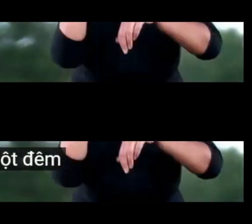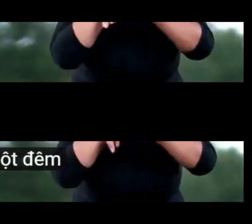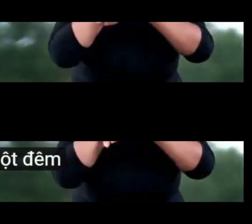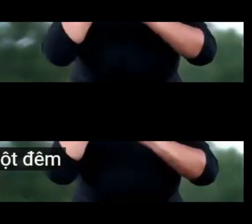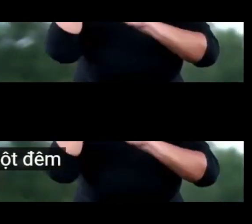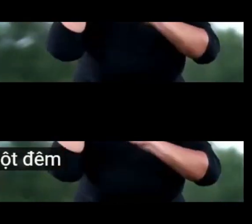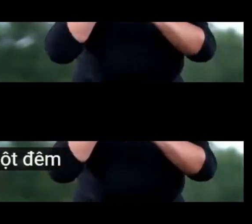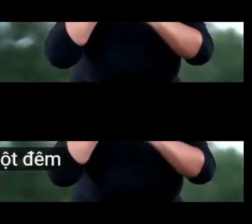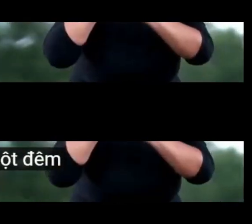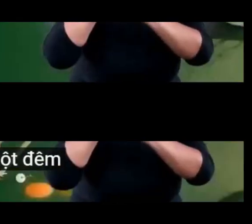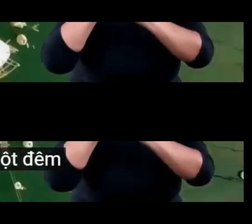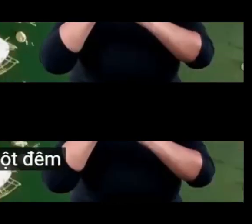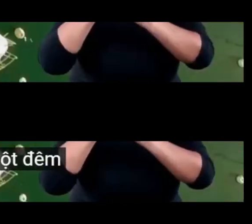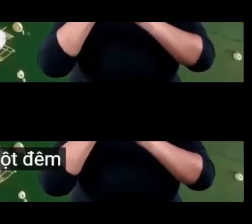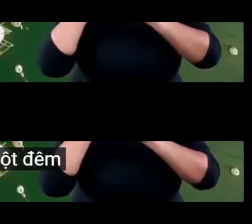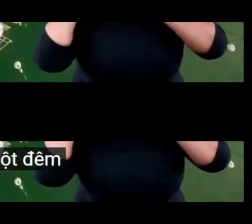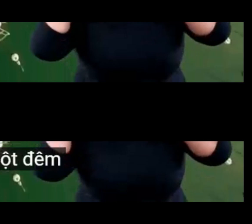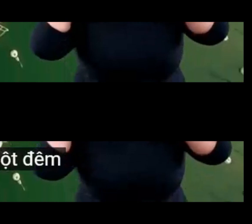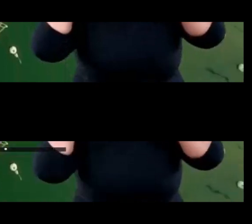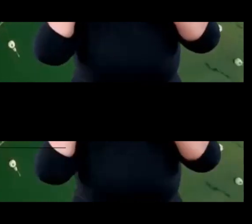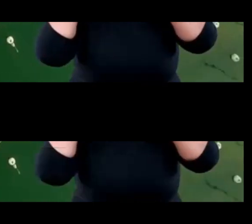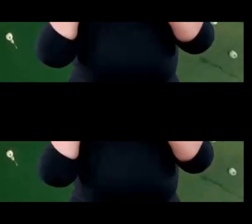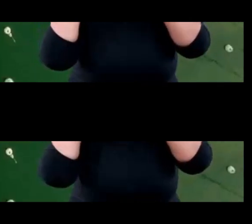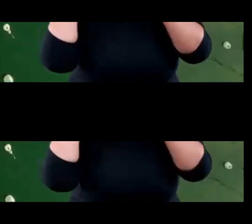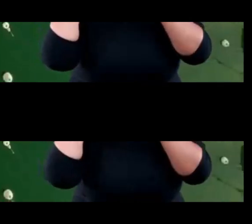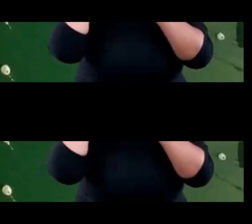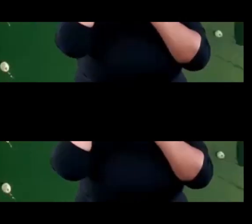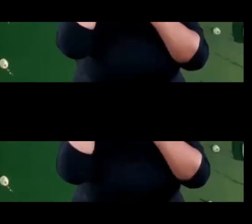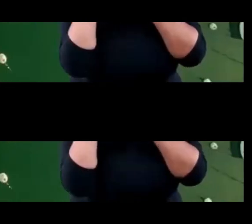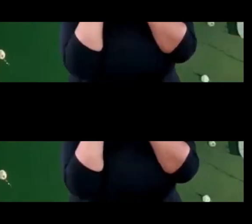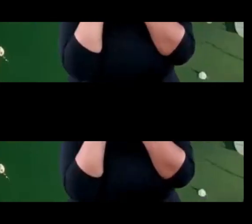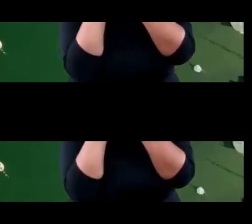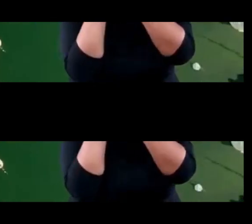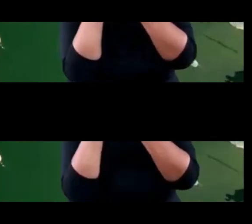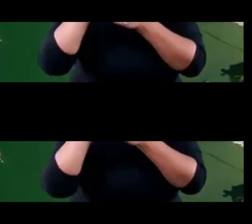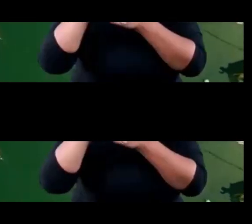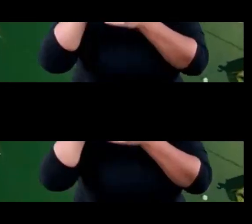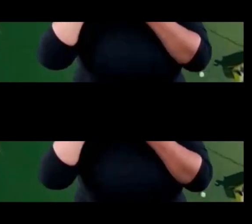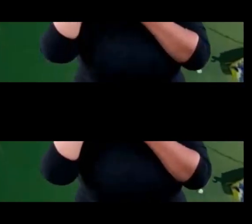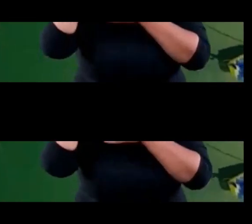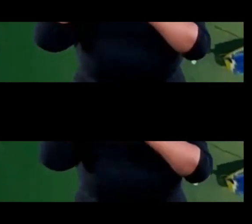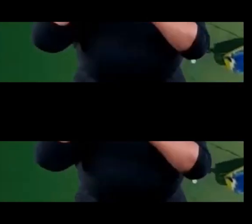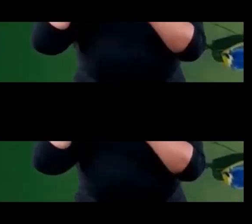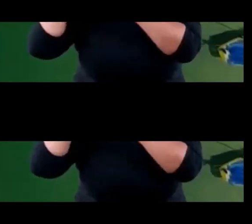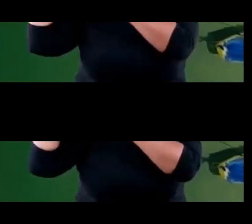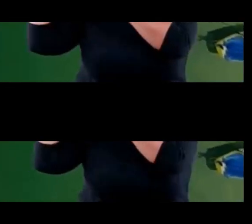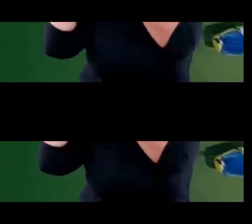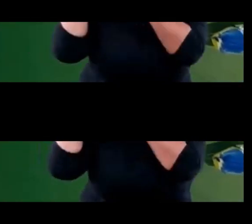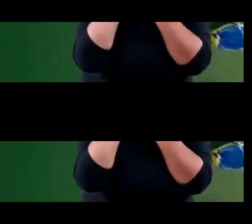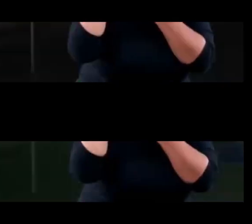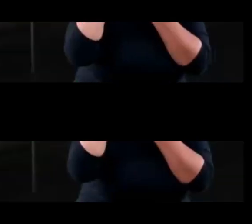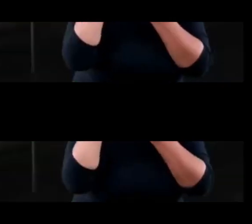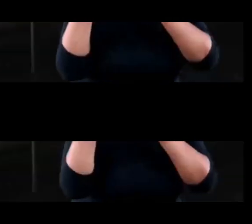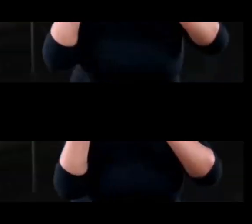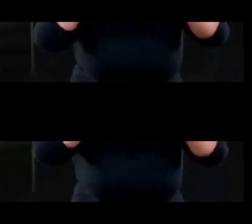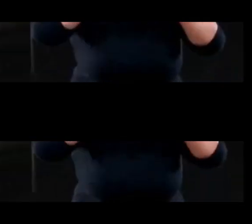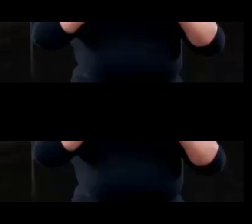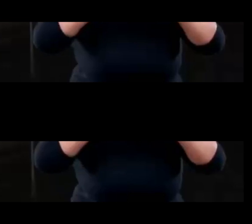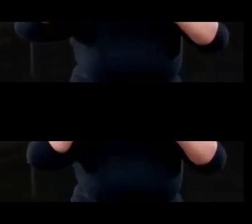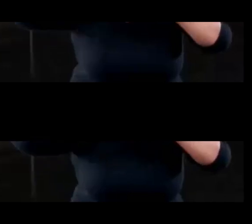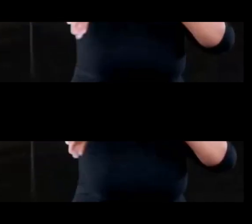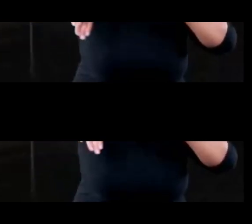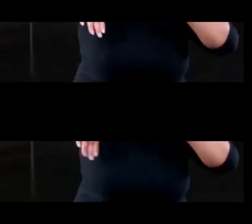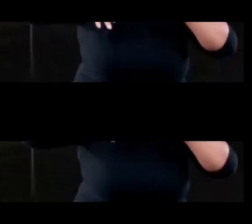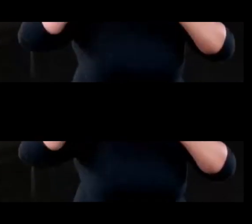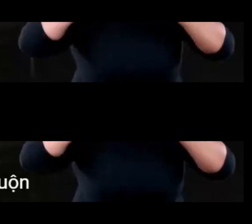dress up in disguise and go to the docks where the ships are coming in with all the soda from Britain. You board those